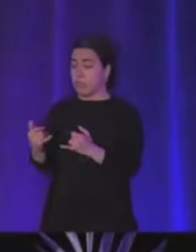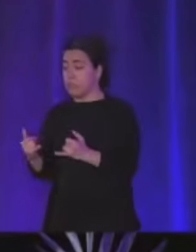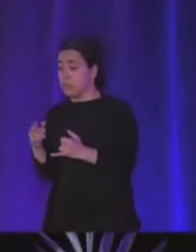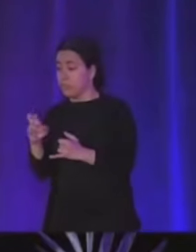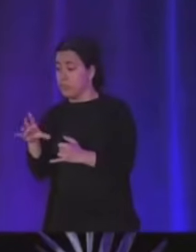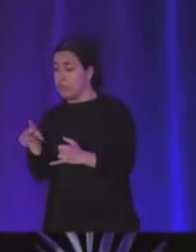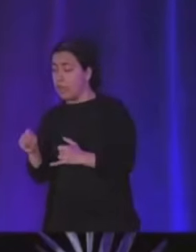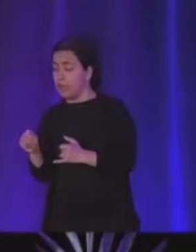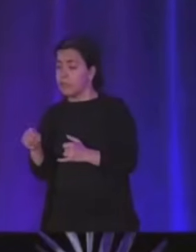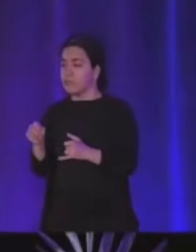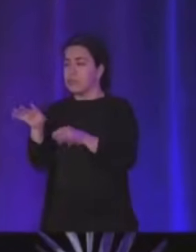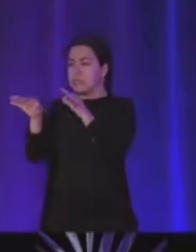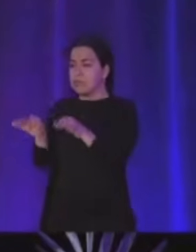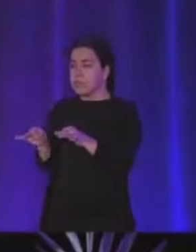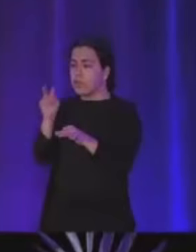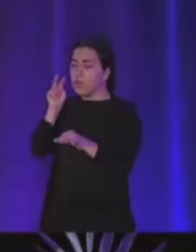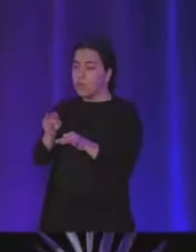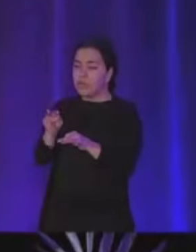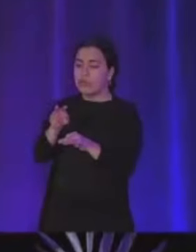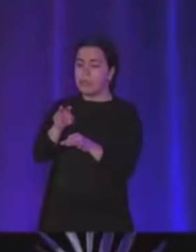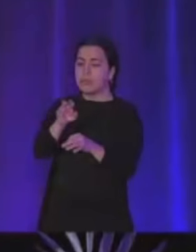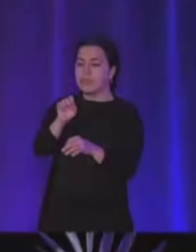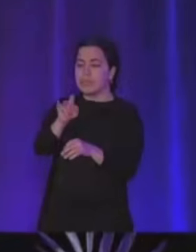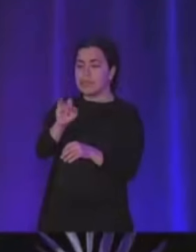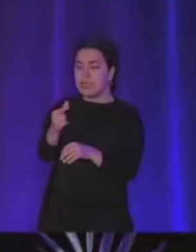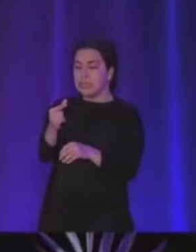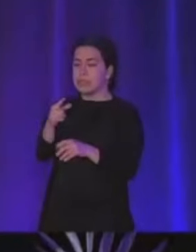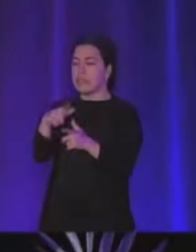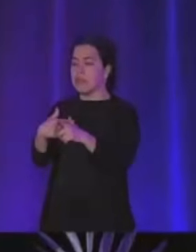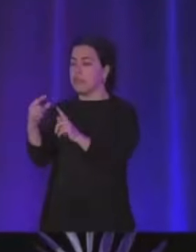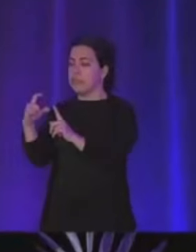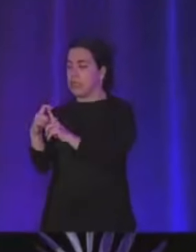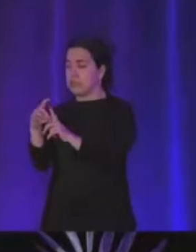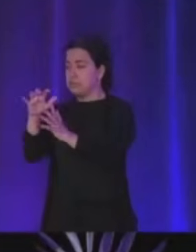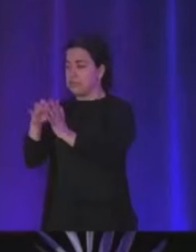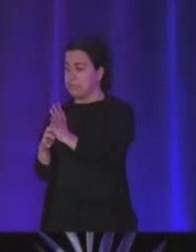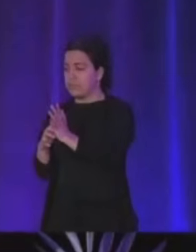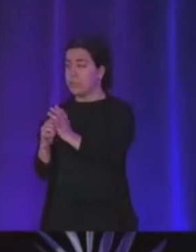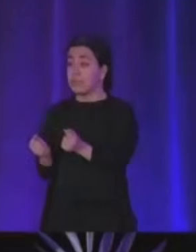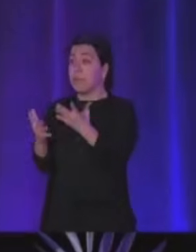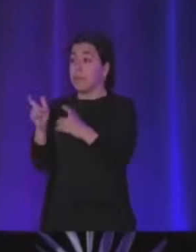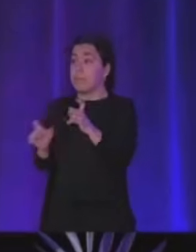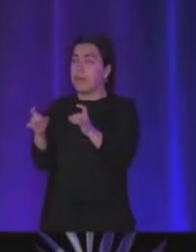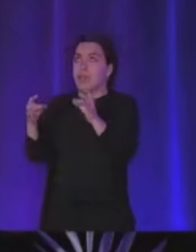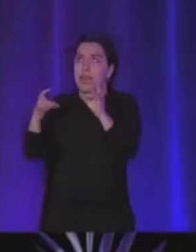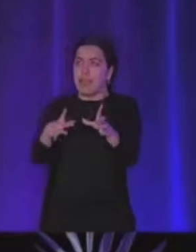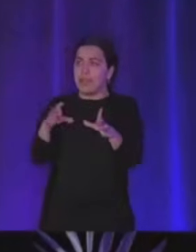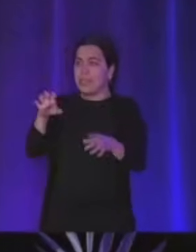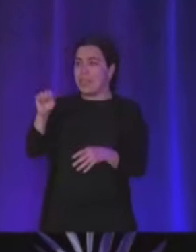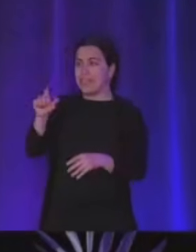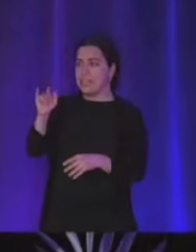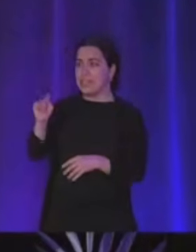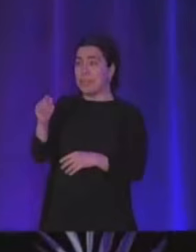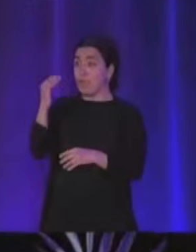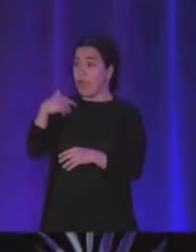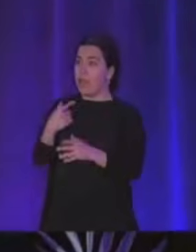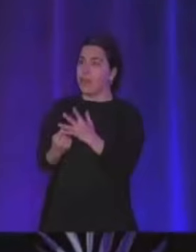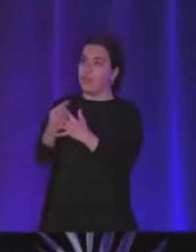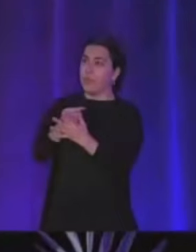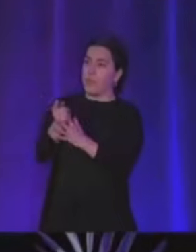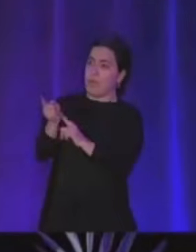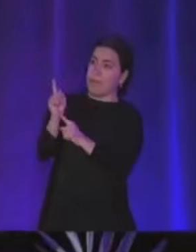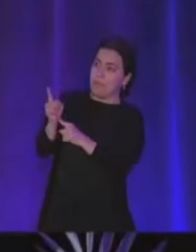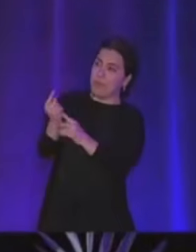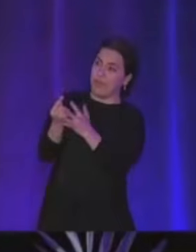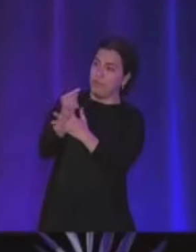detect. Just look at my package JSON. And this is why a lot of people hate ESLint, because I just had to spend like a minute going over the